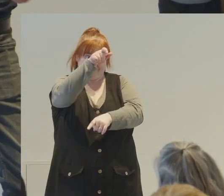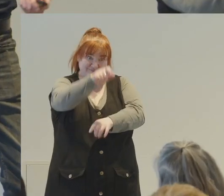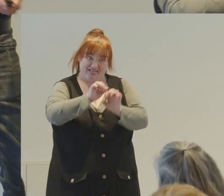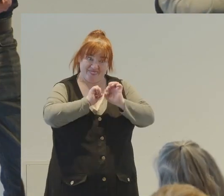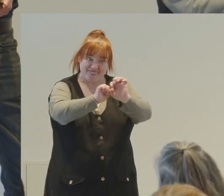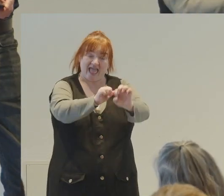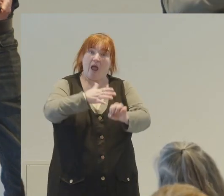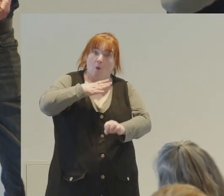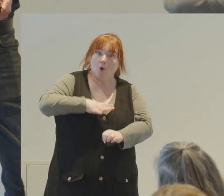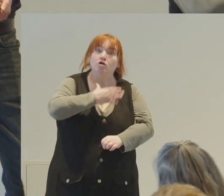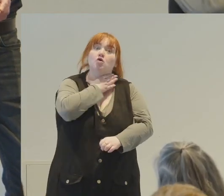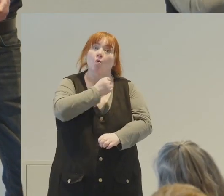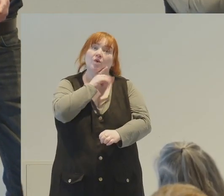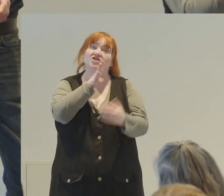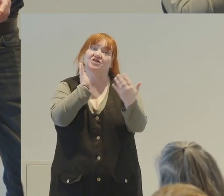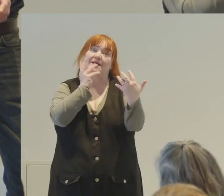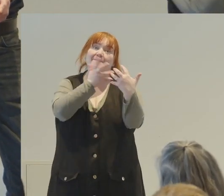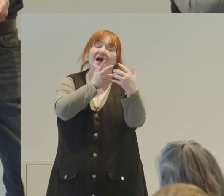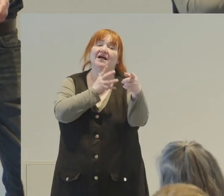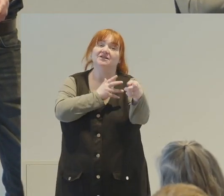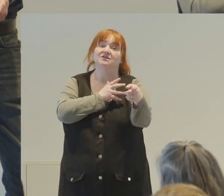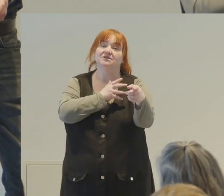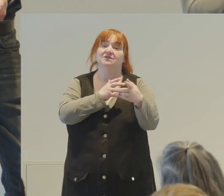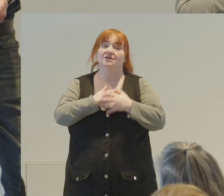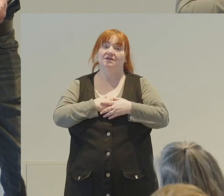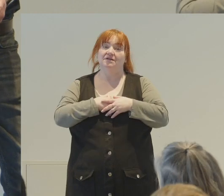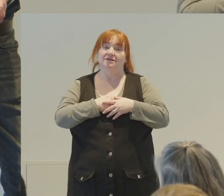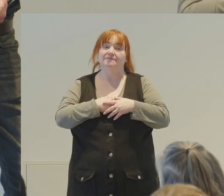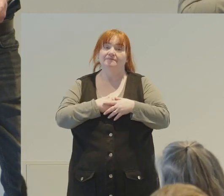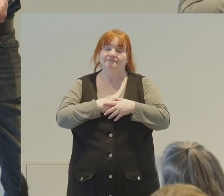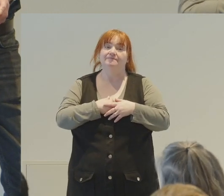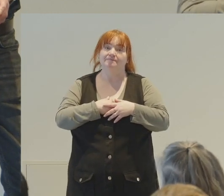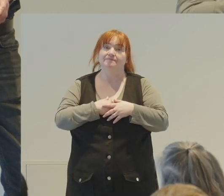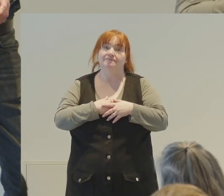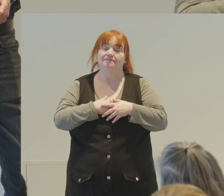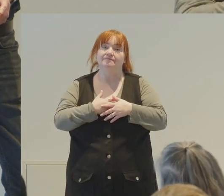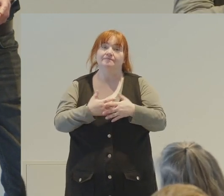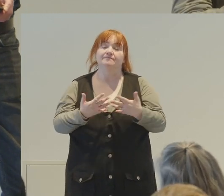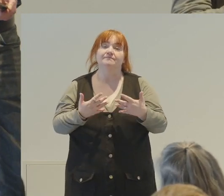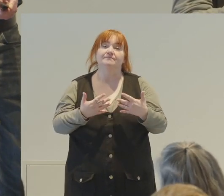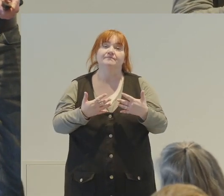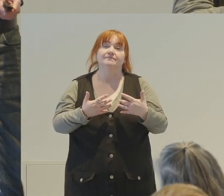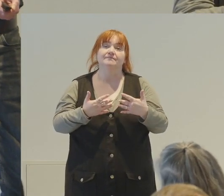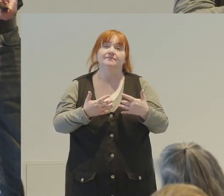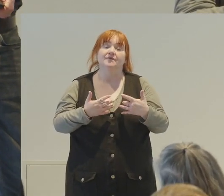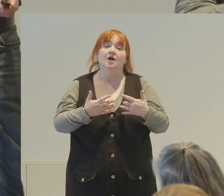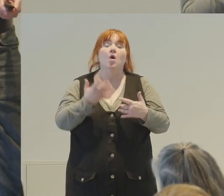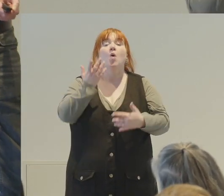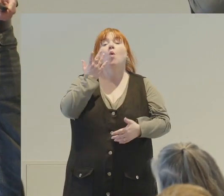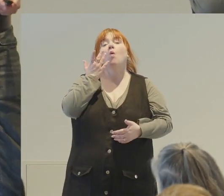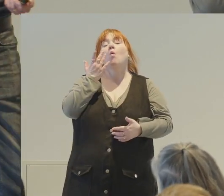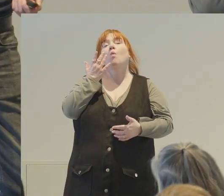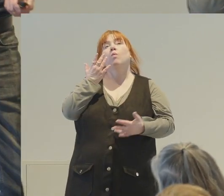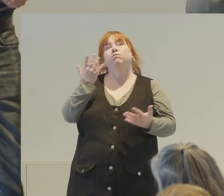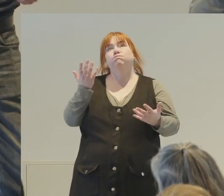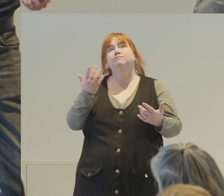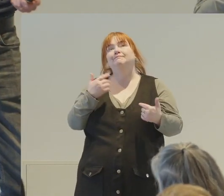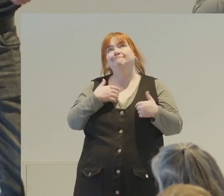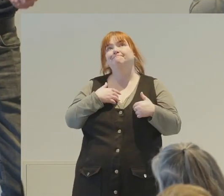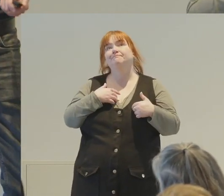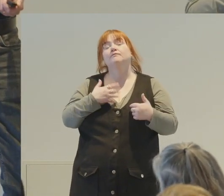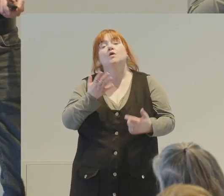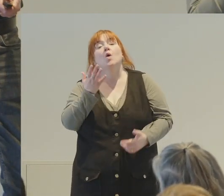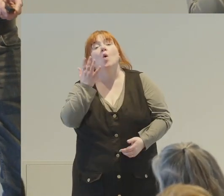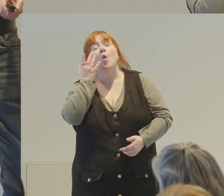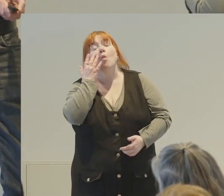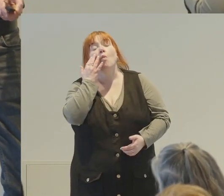But to bring people along with you, I suppose, is really useful. So when we have had to take an approach of